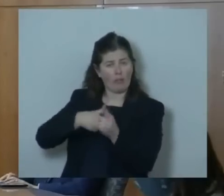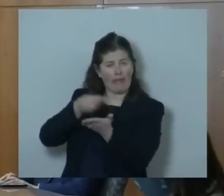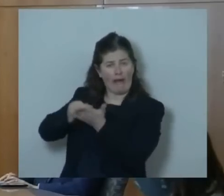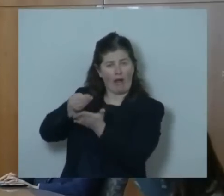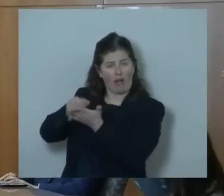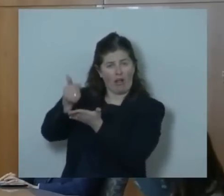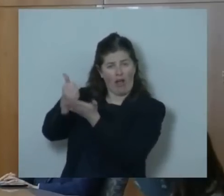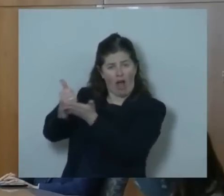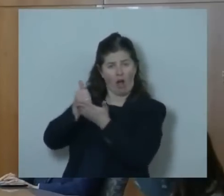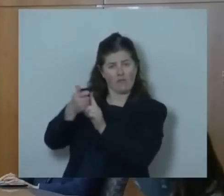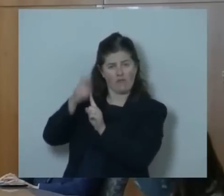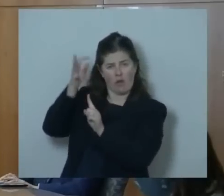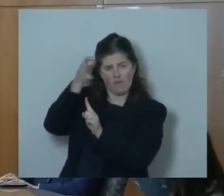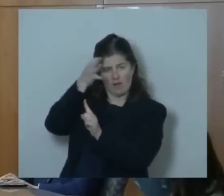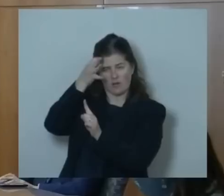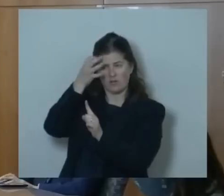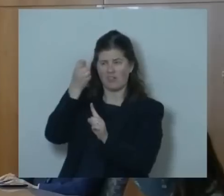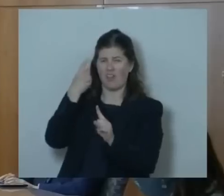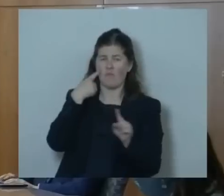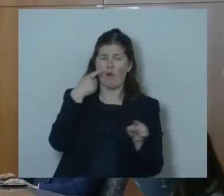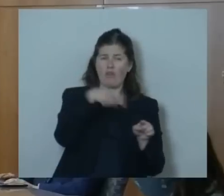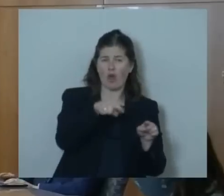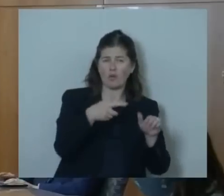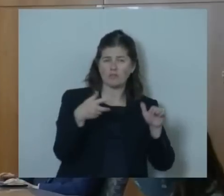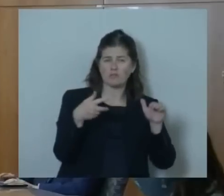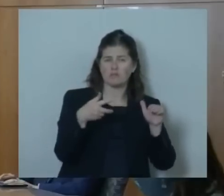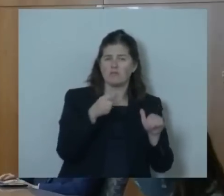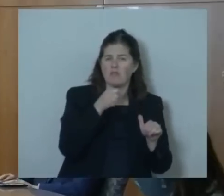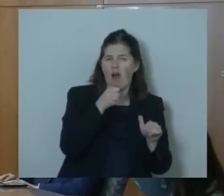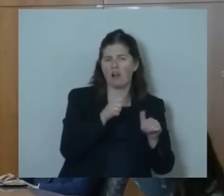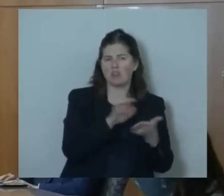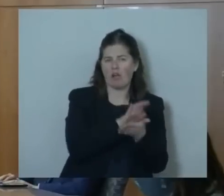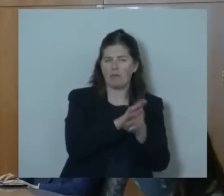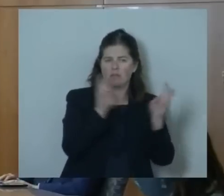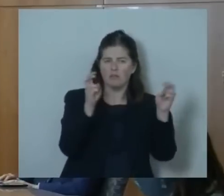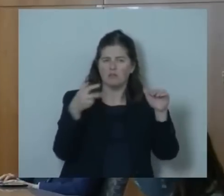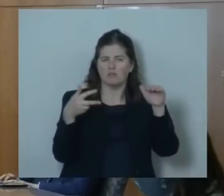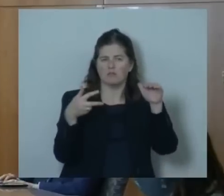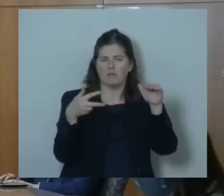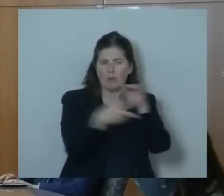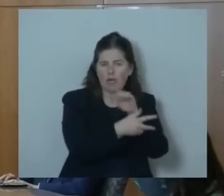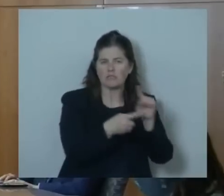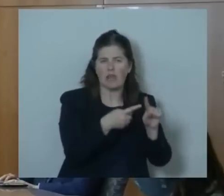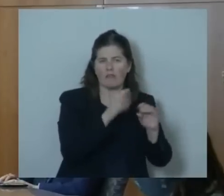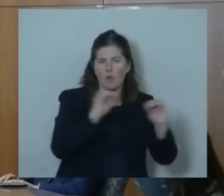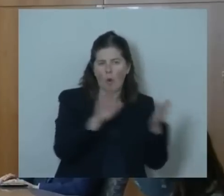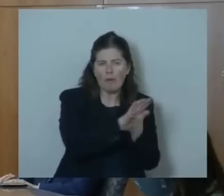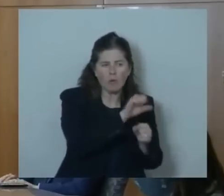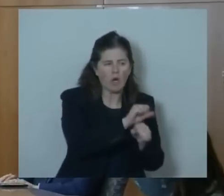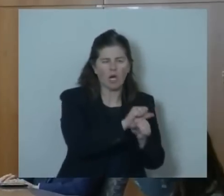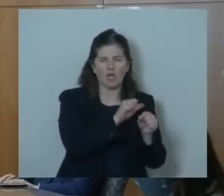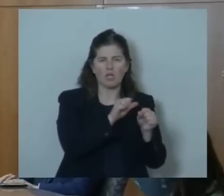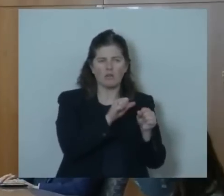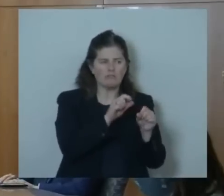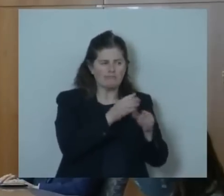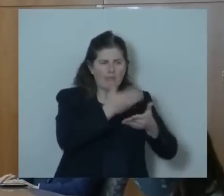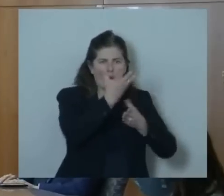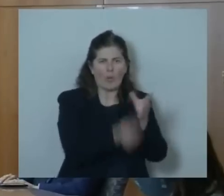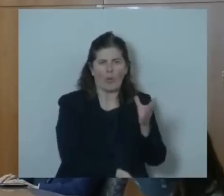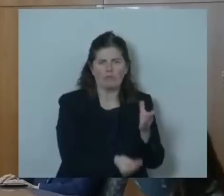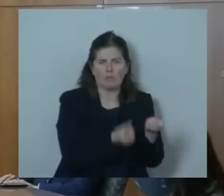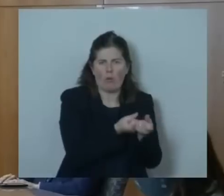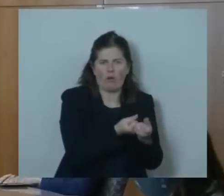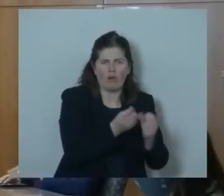And for our undocumented families in the state, they were left out from aid and support during this pandemic. Many already